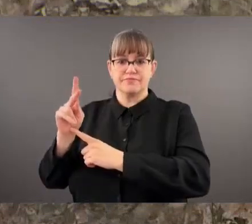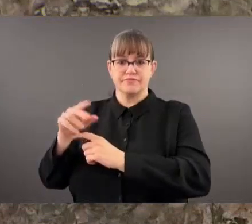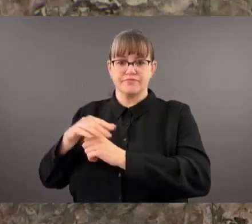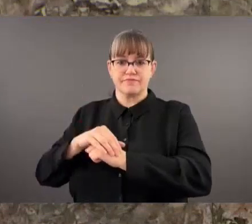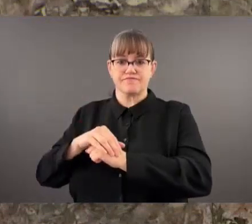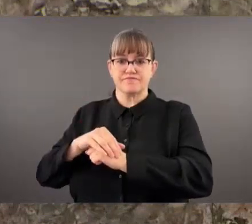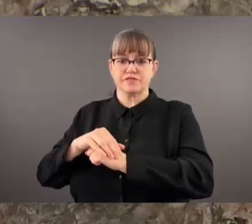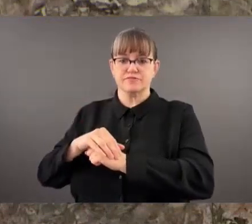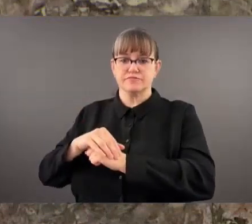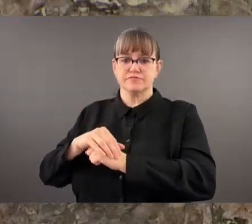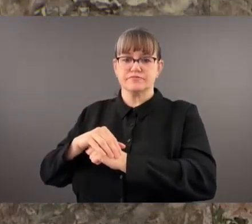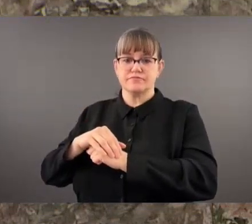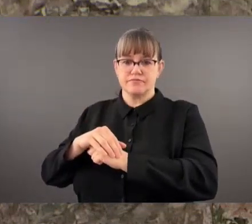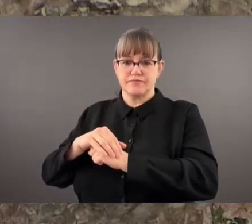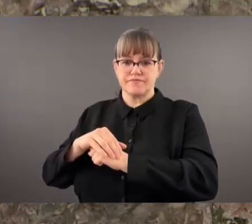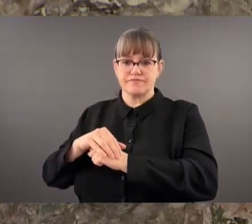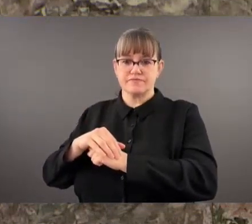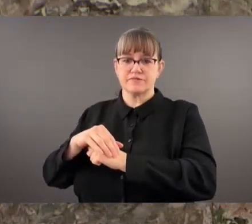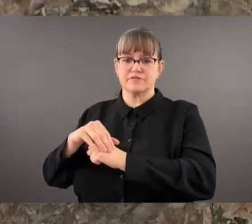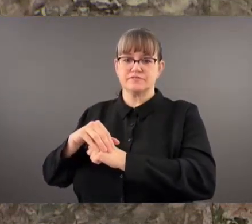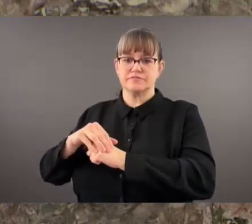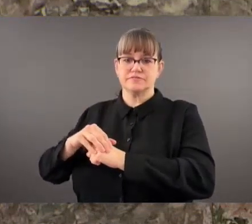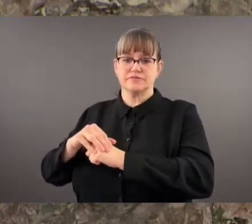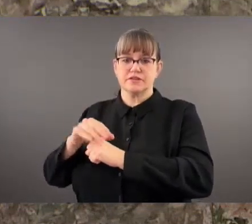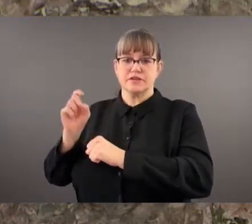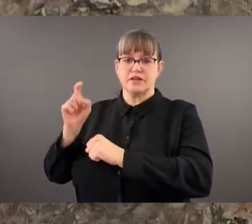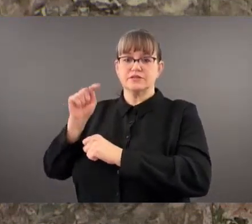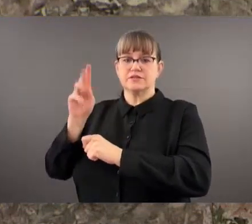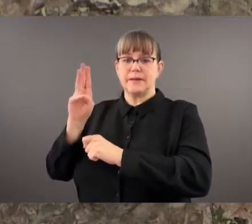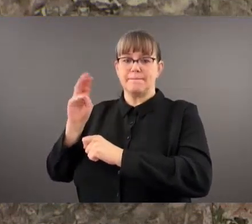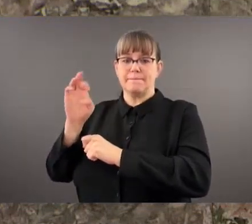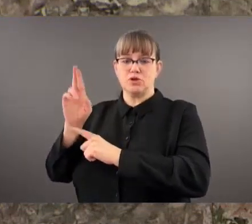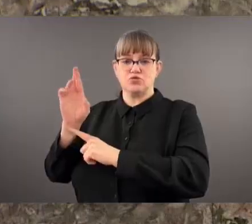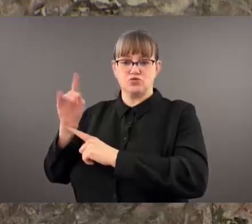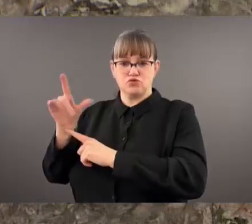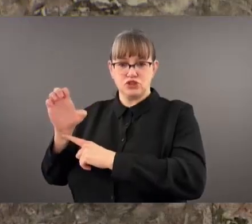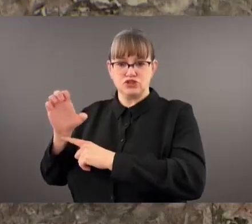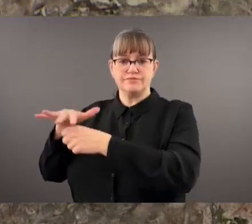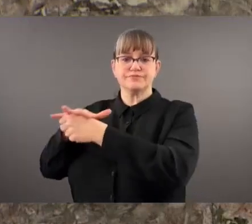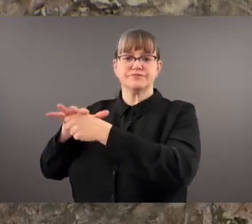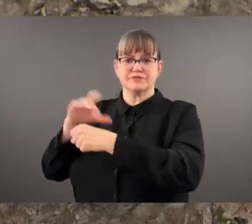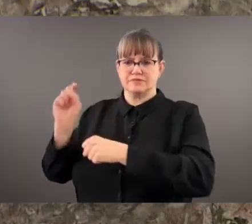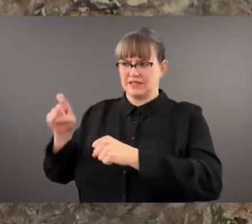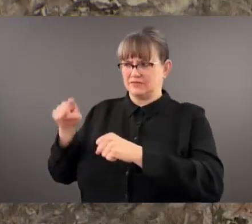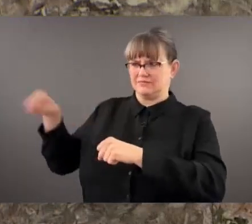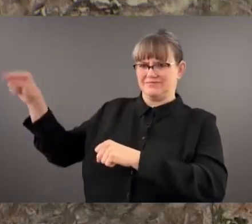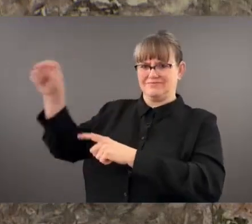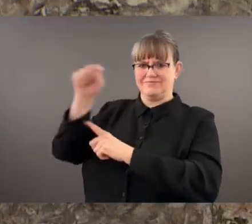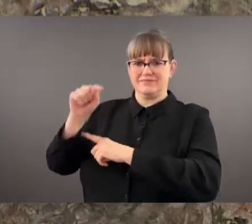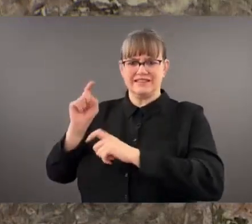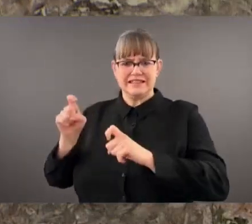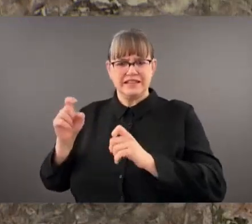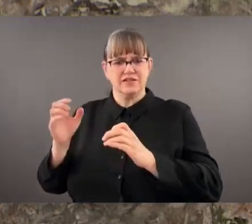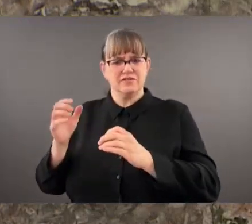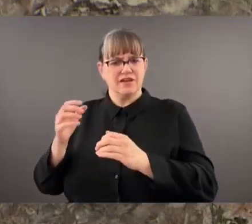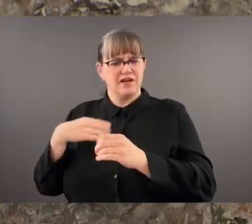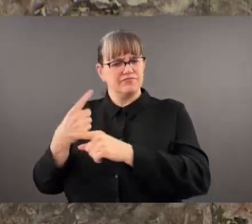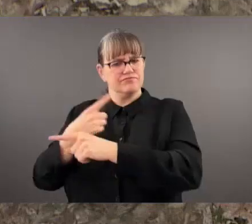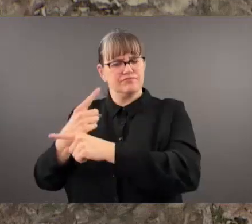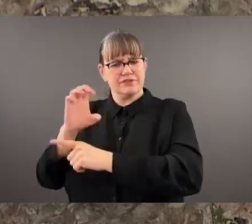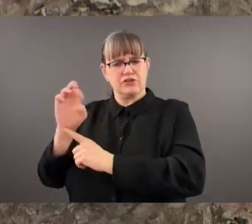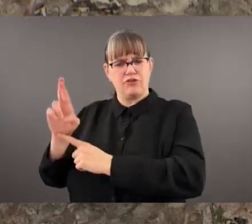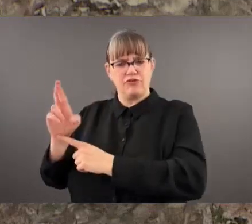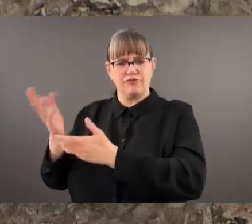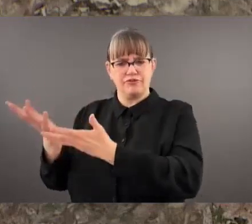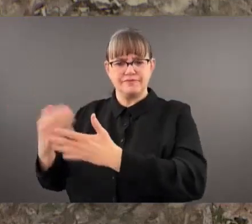much, and thank you to the member for the question. And yes, in Masset or in Fort St. James or in Terrace or in Fort St.